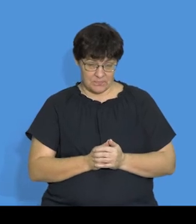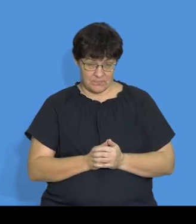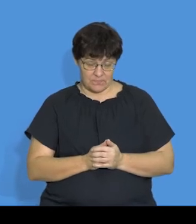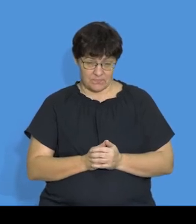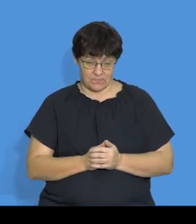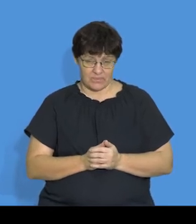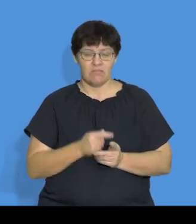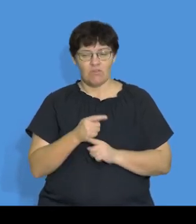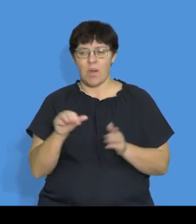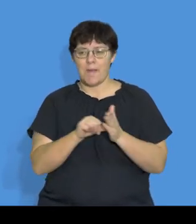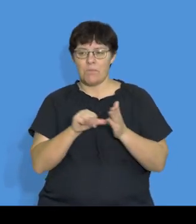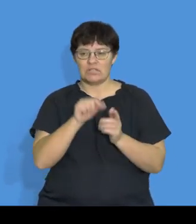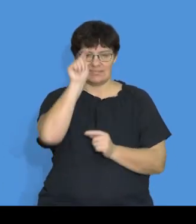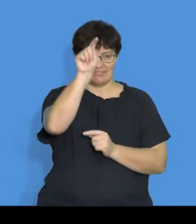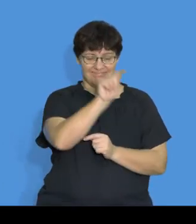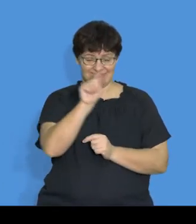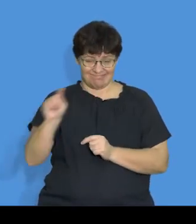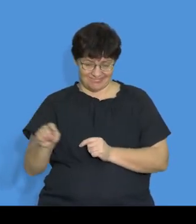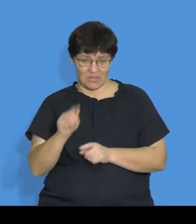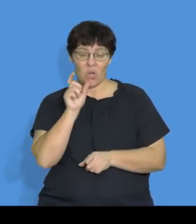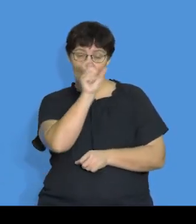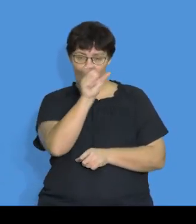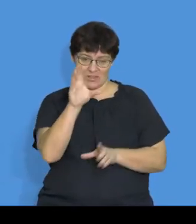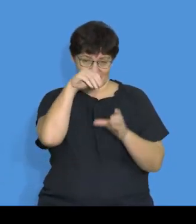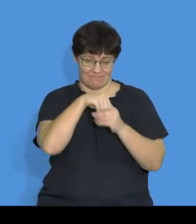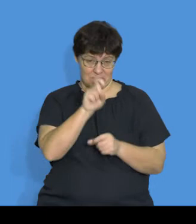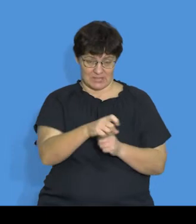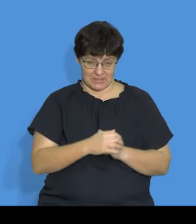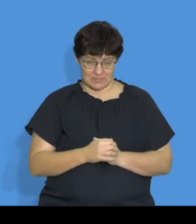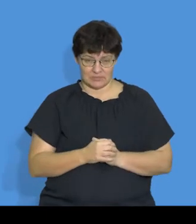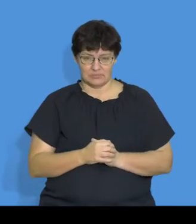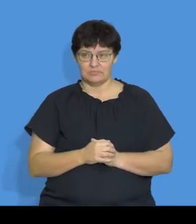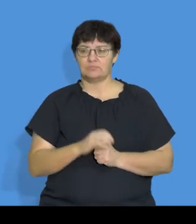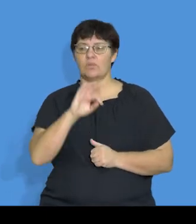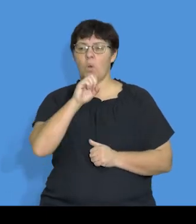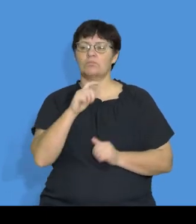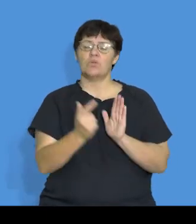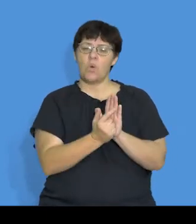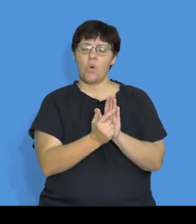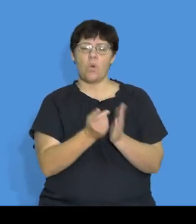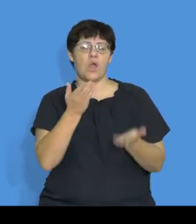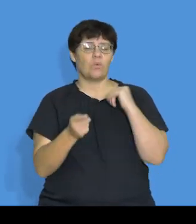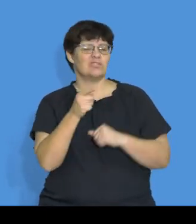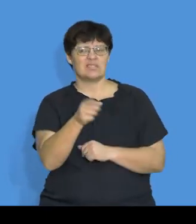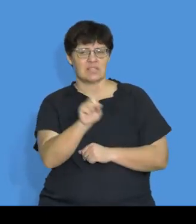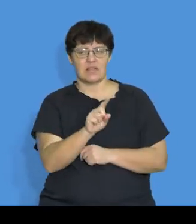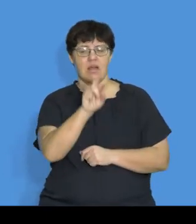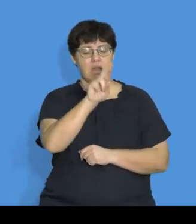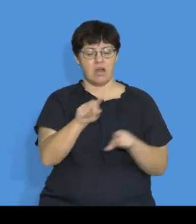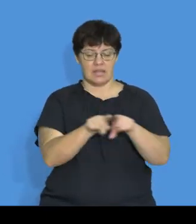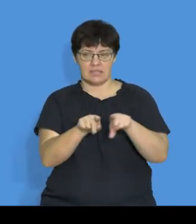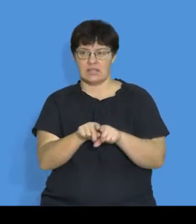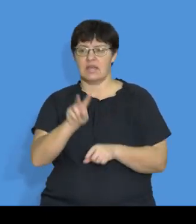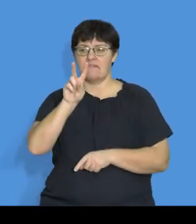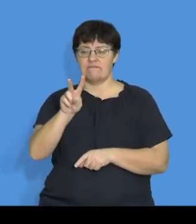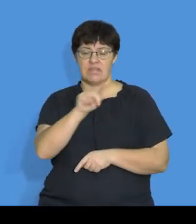key terms in as far as the Ohm's law. Right, so the Ohm's law equation says R is equals to V over I.